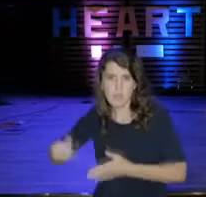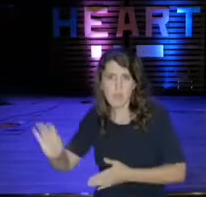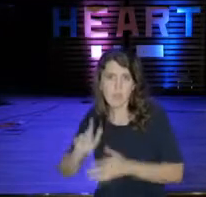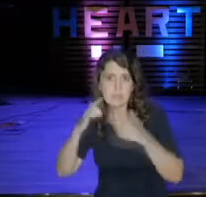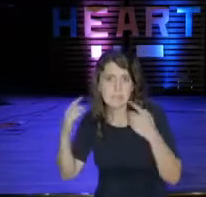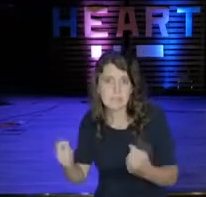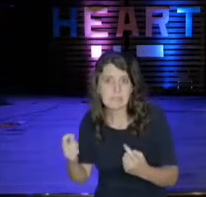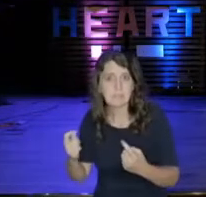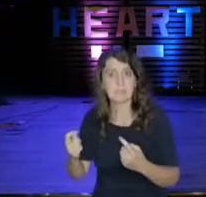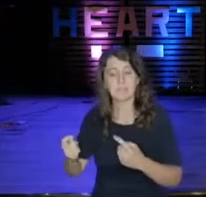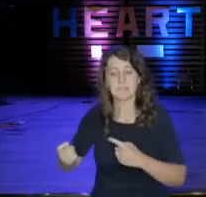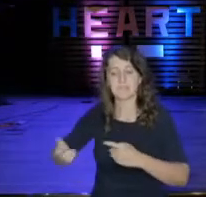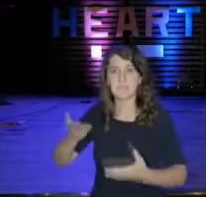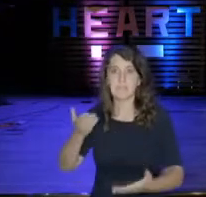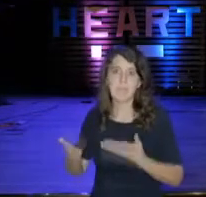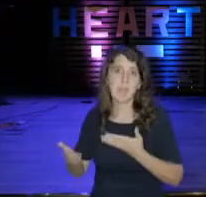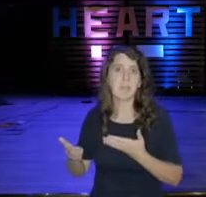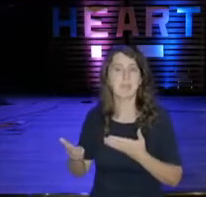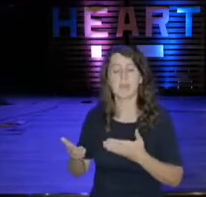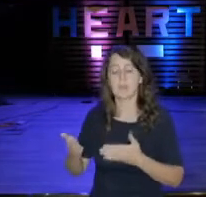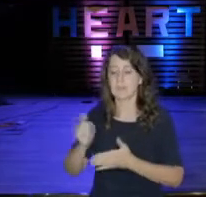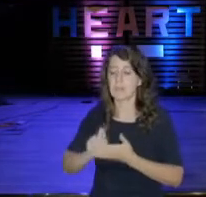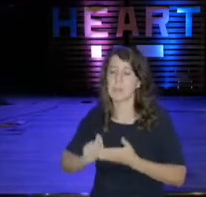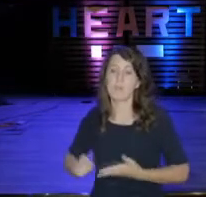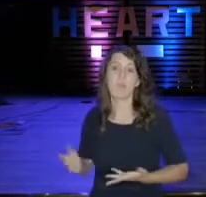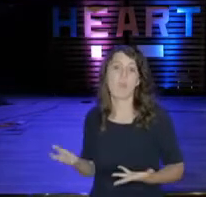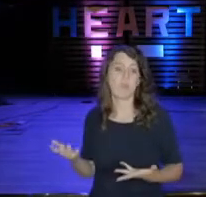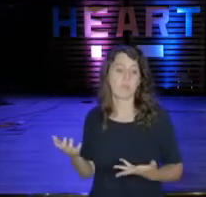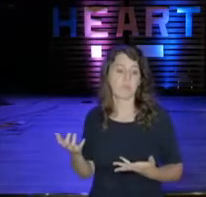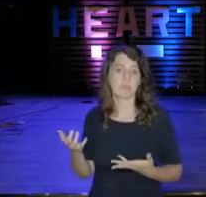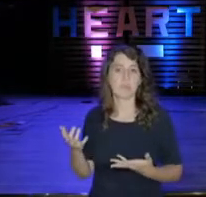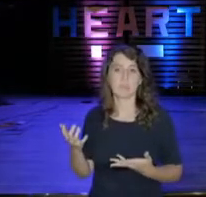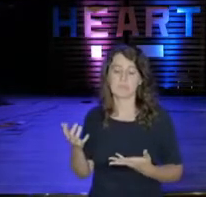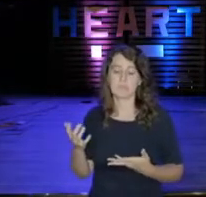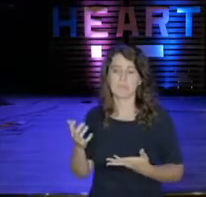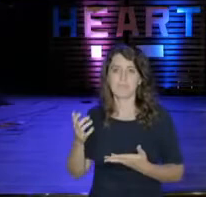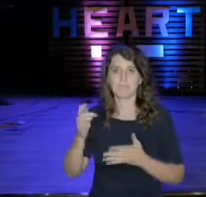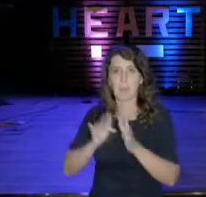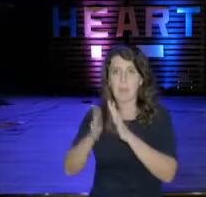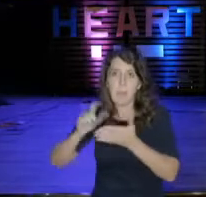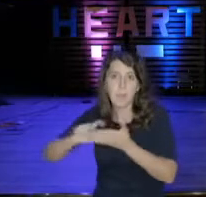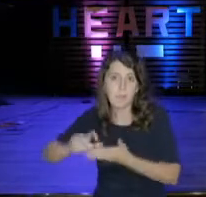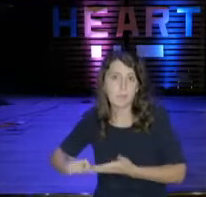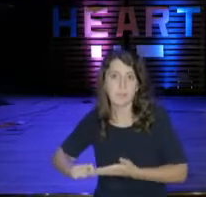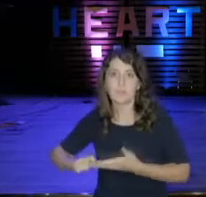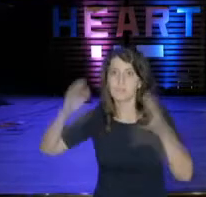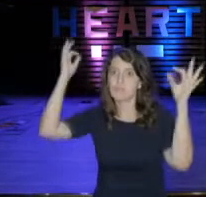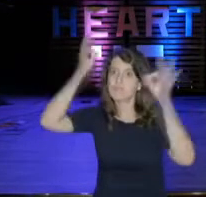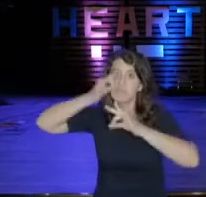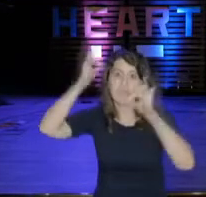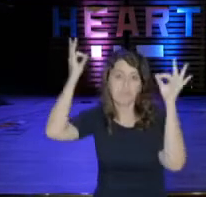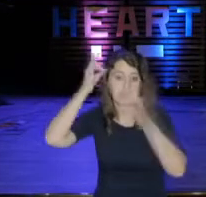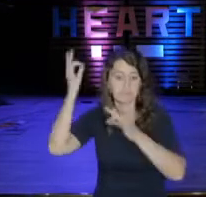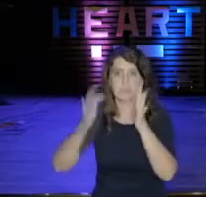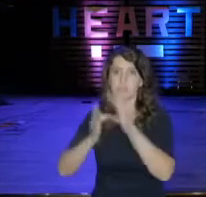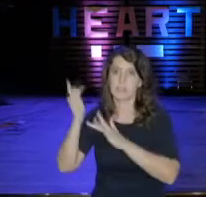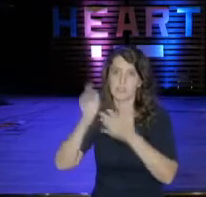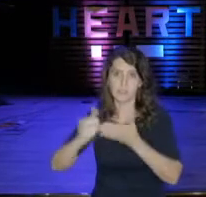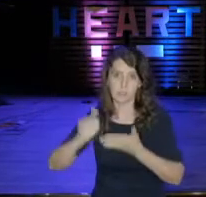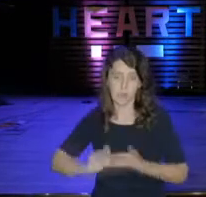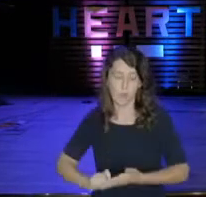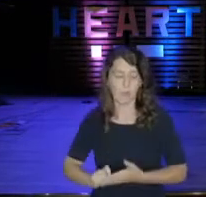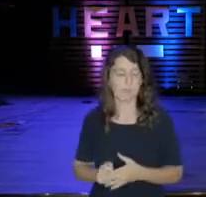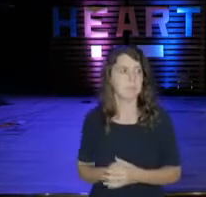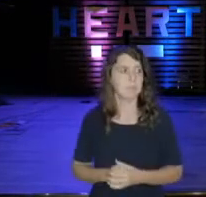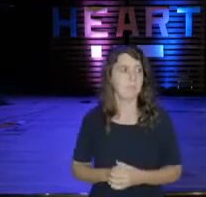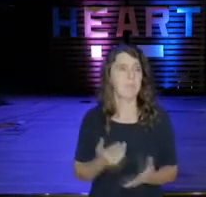he wrote something about, you know, taking the log out of your own eye before you try to take the speck out of someone else's eye. We don't know what he wrote. Maybe,